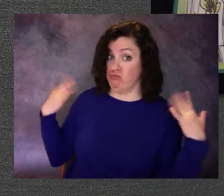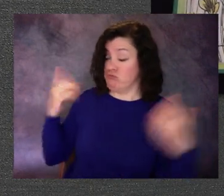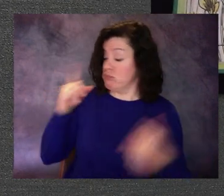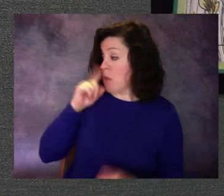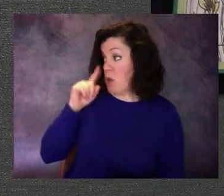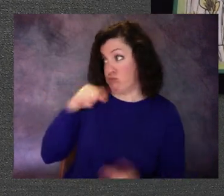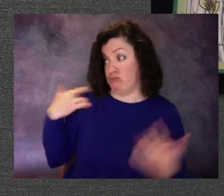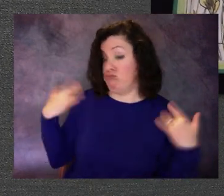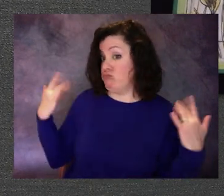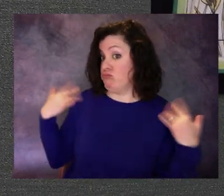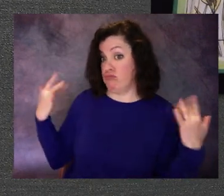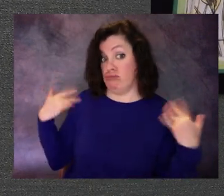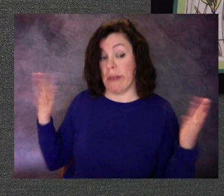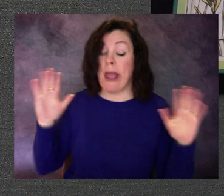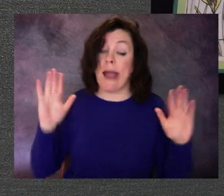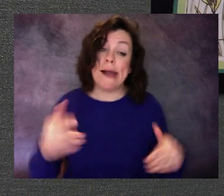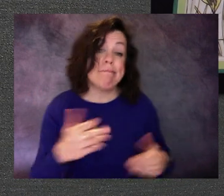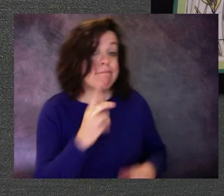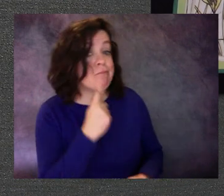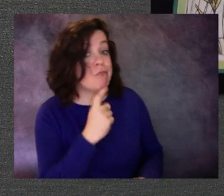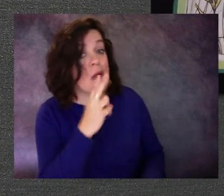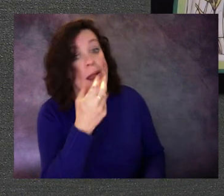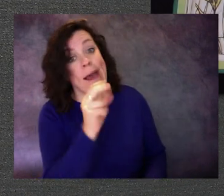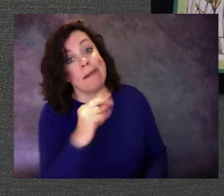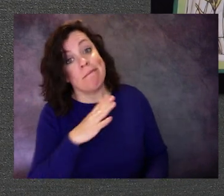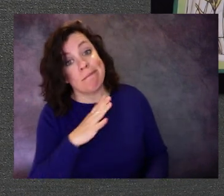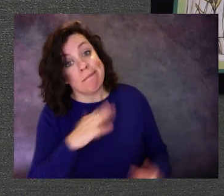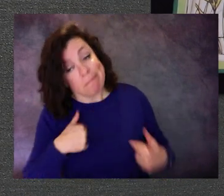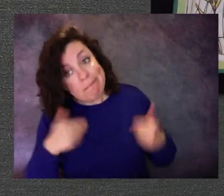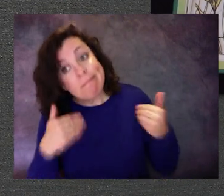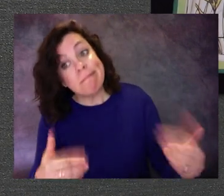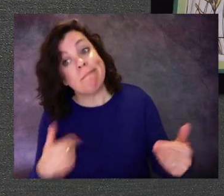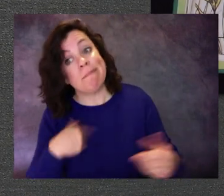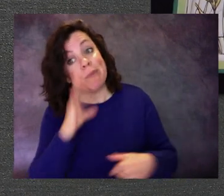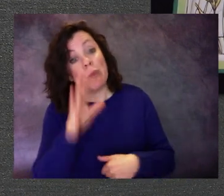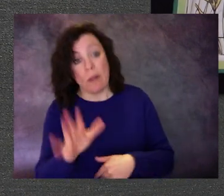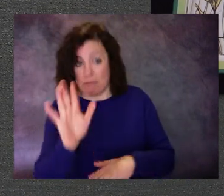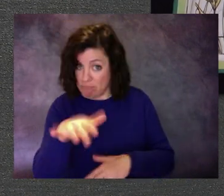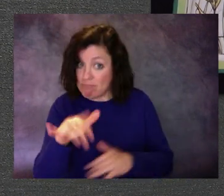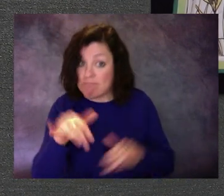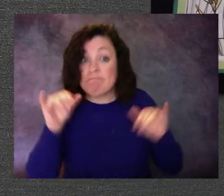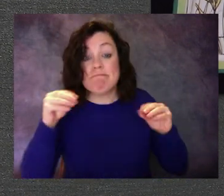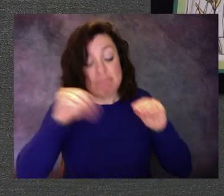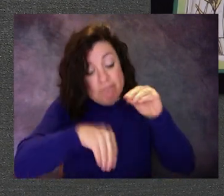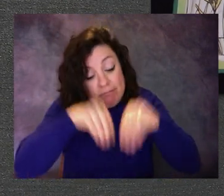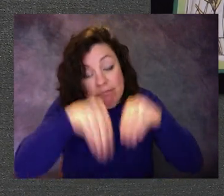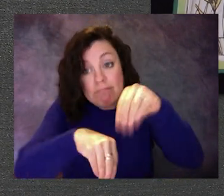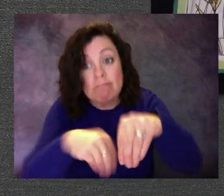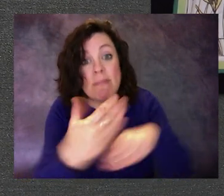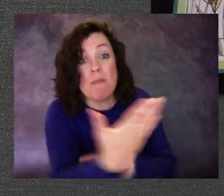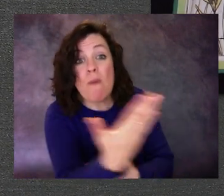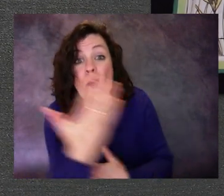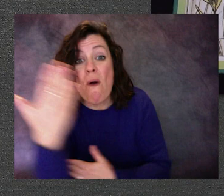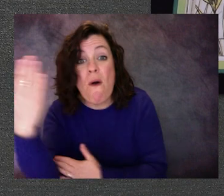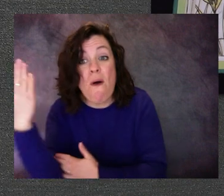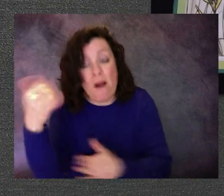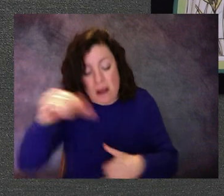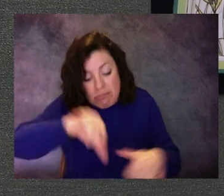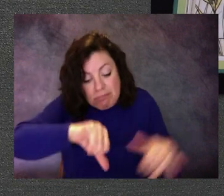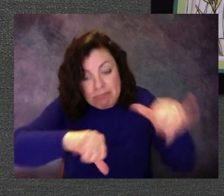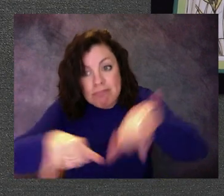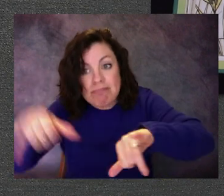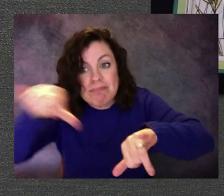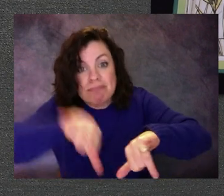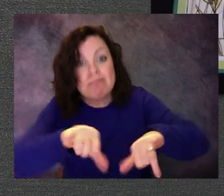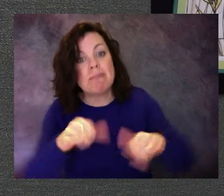"Then I will," said the little red hen. And she did. Each morning, the little red hen watered the wheat and pulled the weeds. And soon the wheat pushed